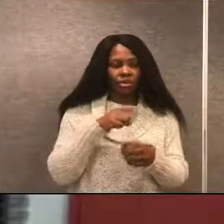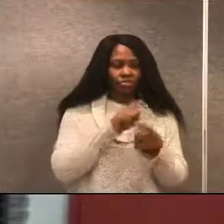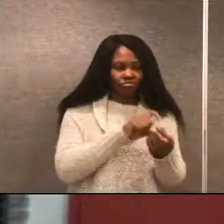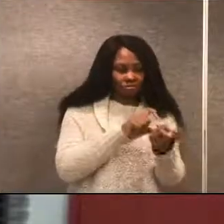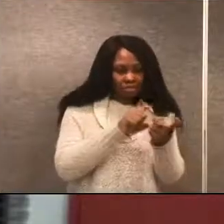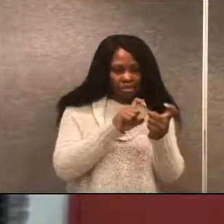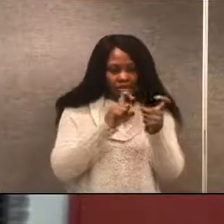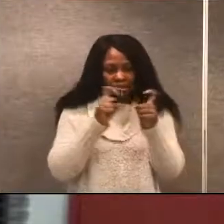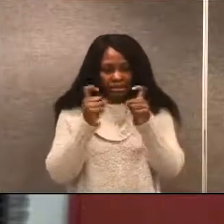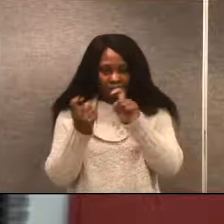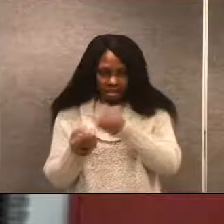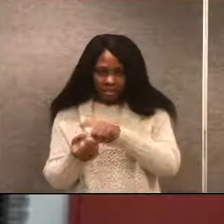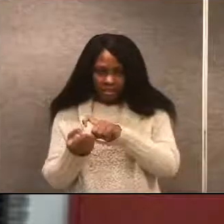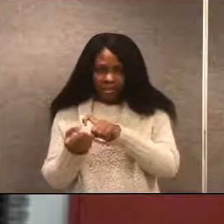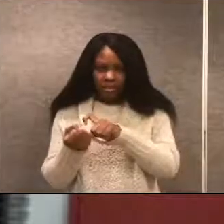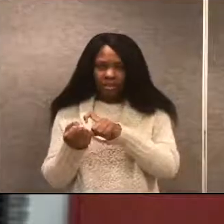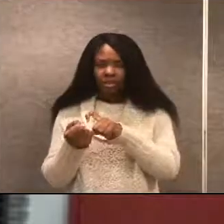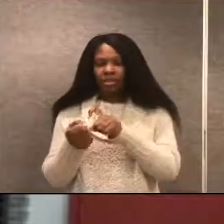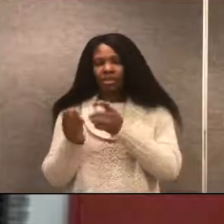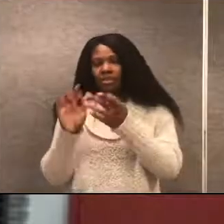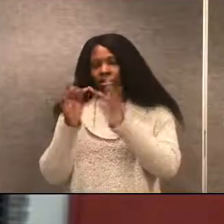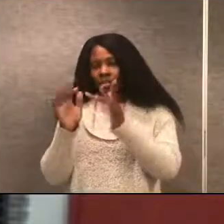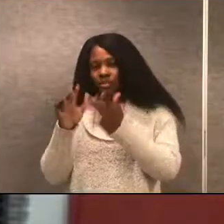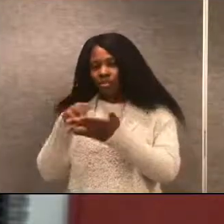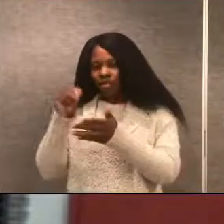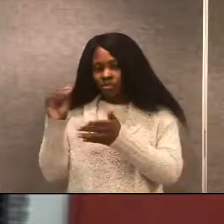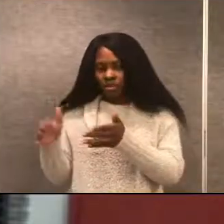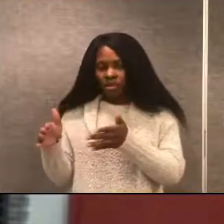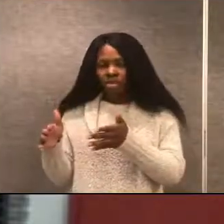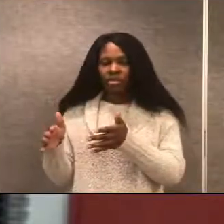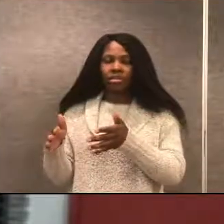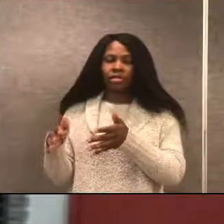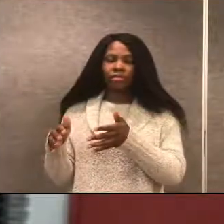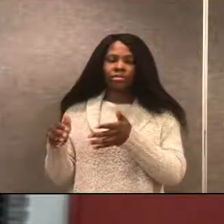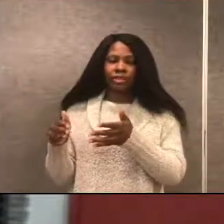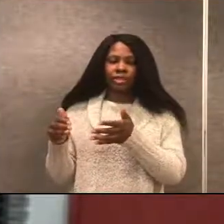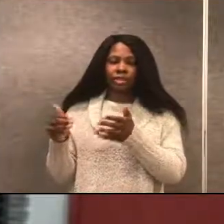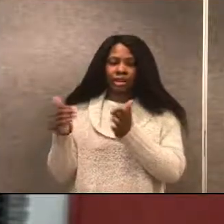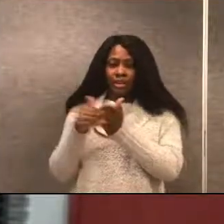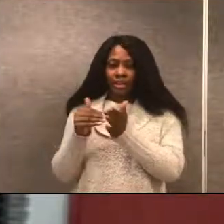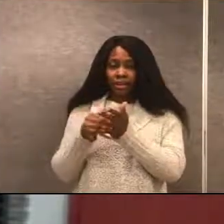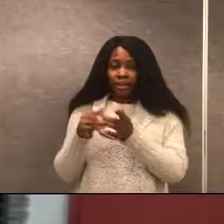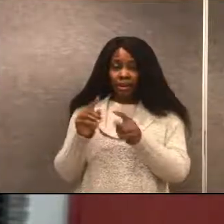into this remote learning, distance learning format, but we did set